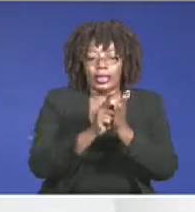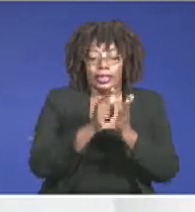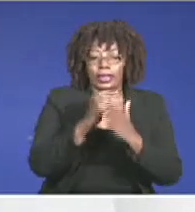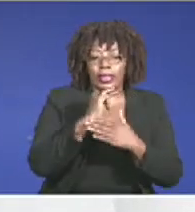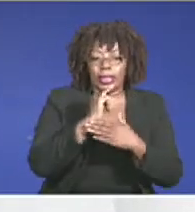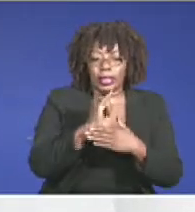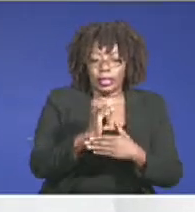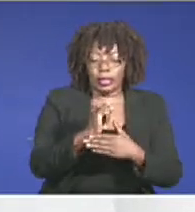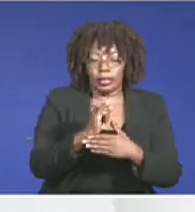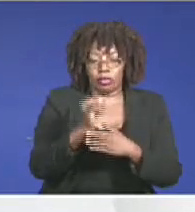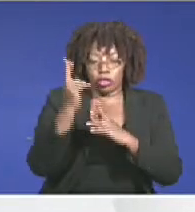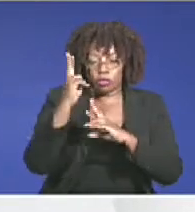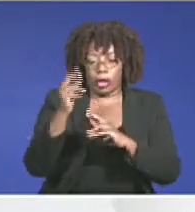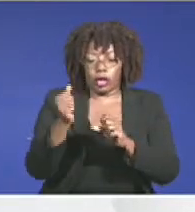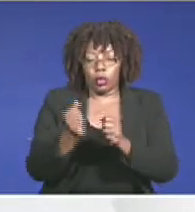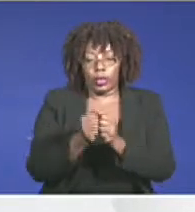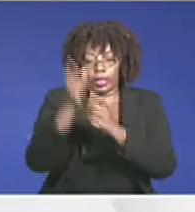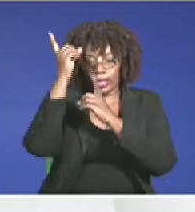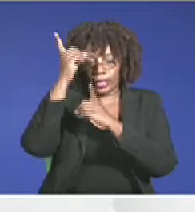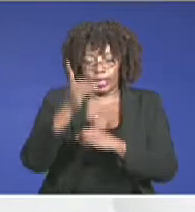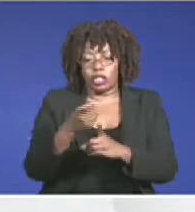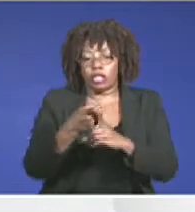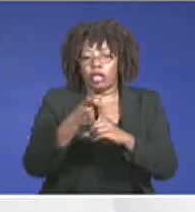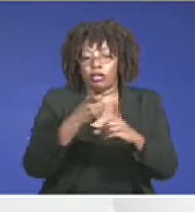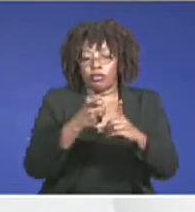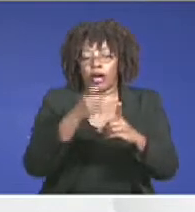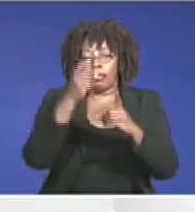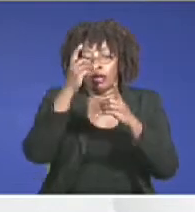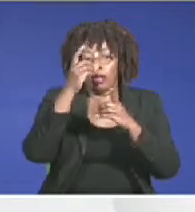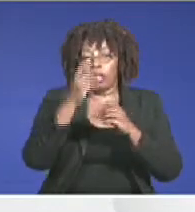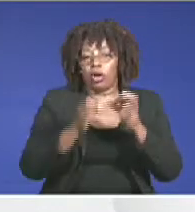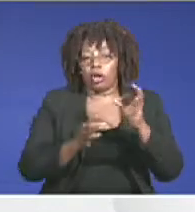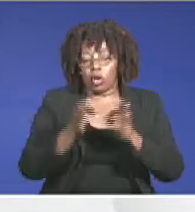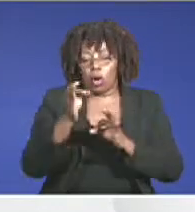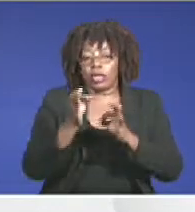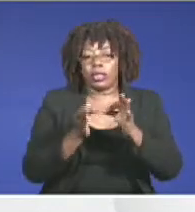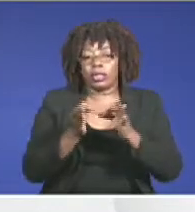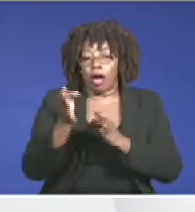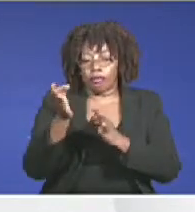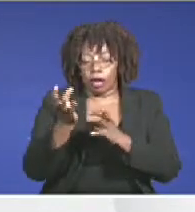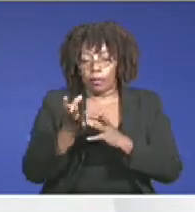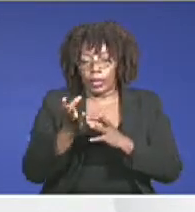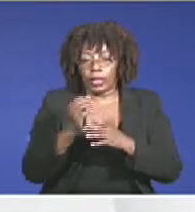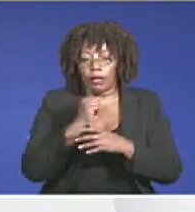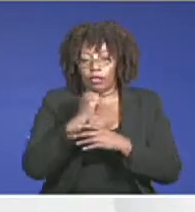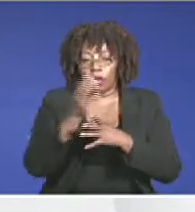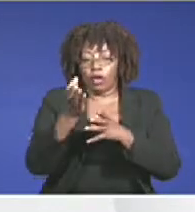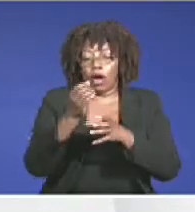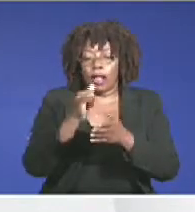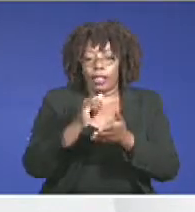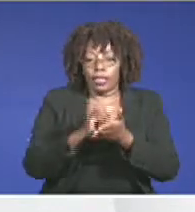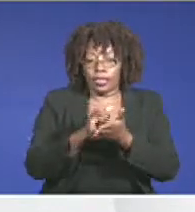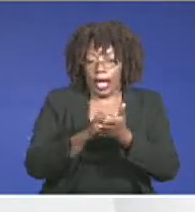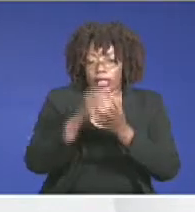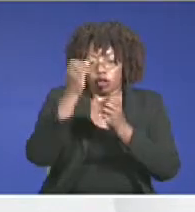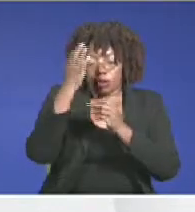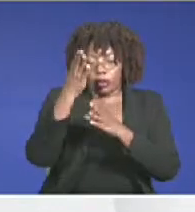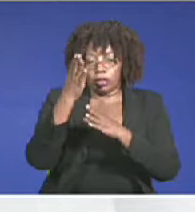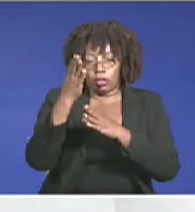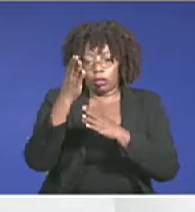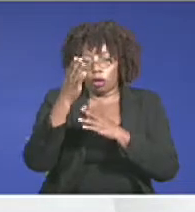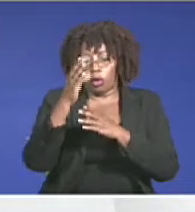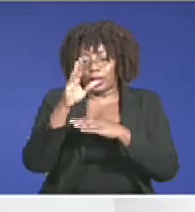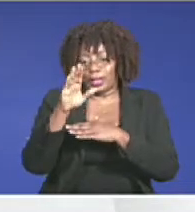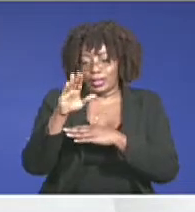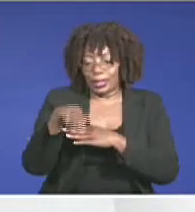are with respect to the ruling from the Court of Appeal. I have not received that opinion yet. I spoke to